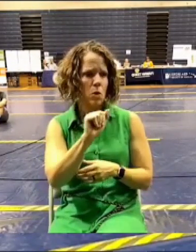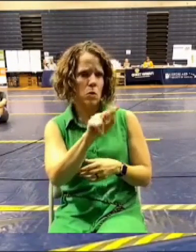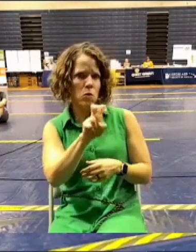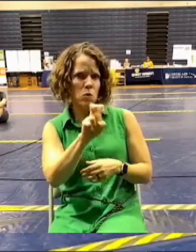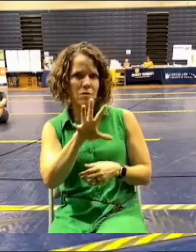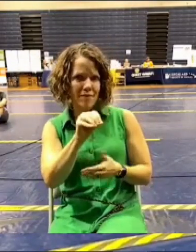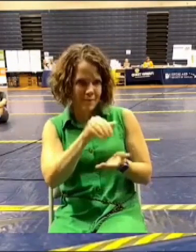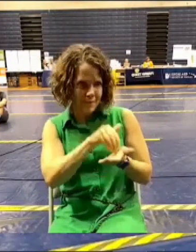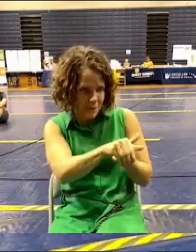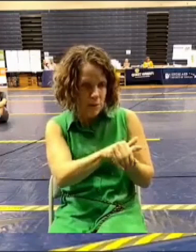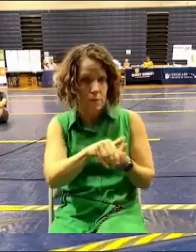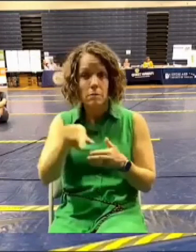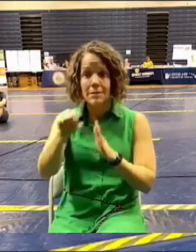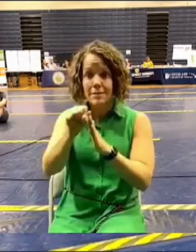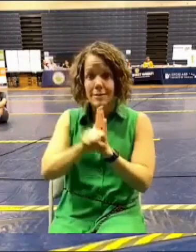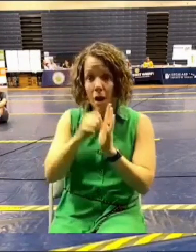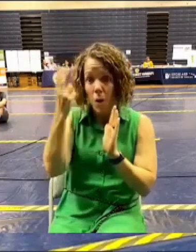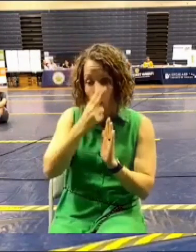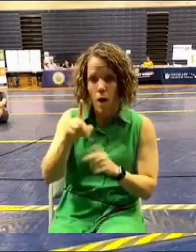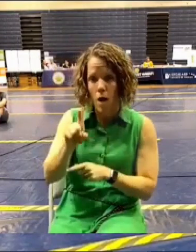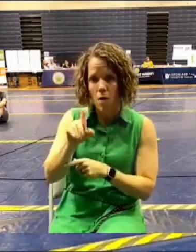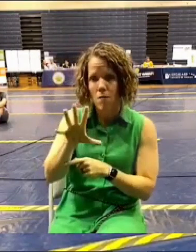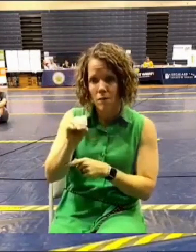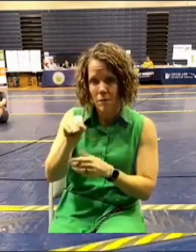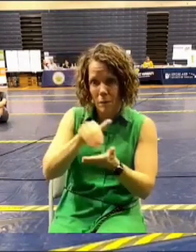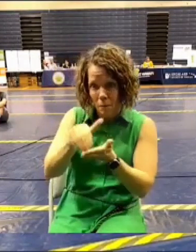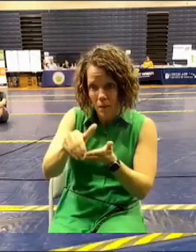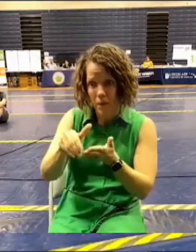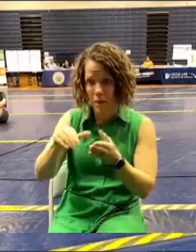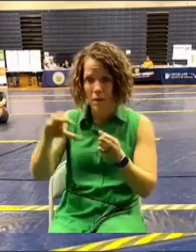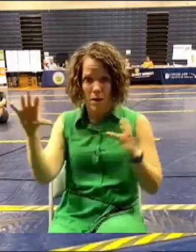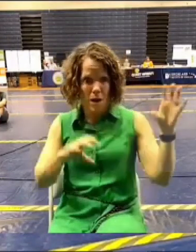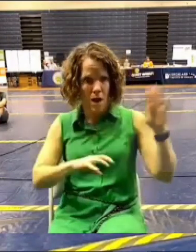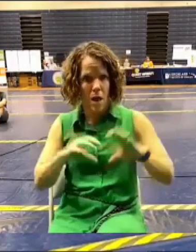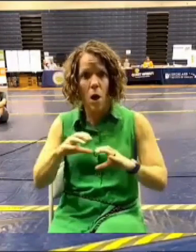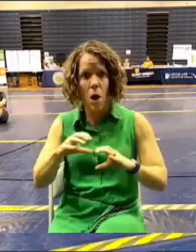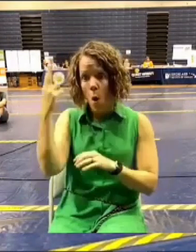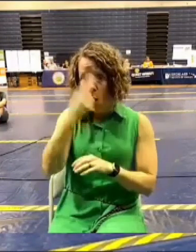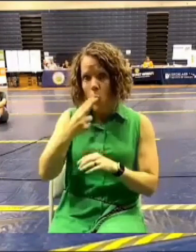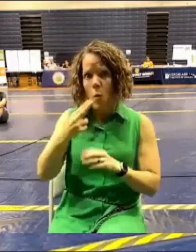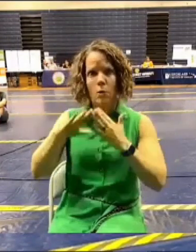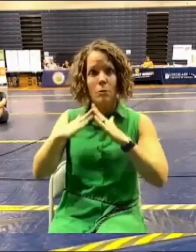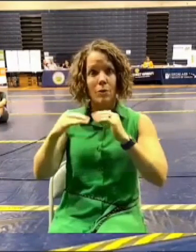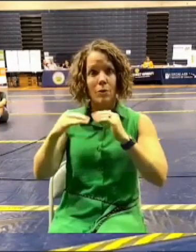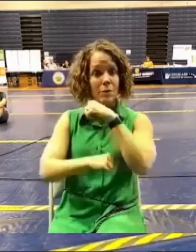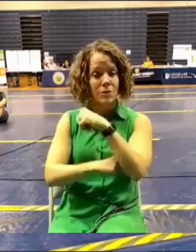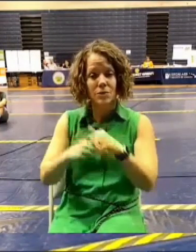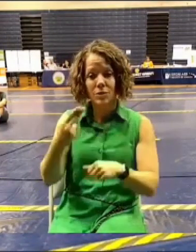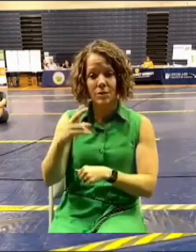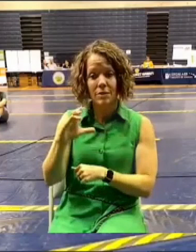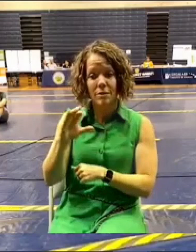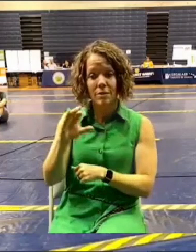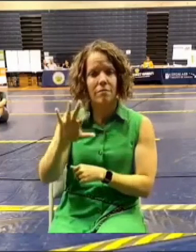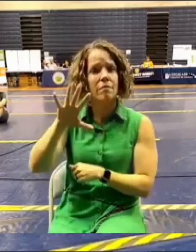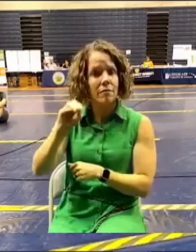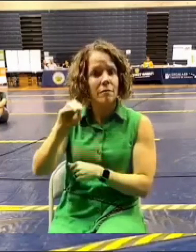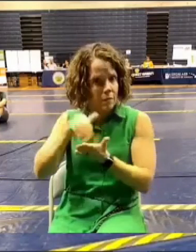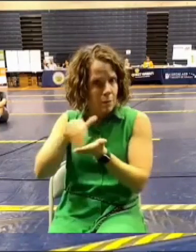million. State of Hawaii, we have 150 million. Hawaii Community Foundation, we have 50